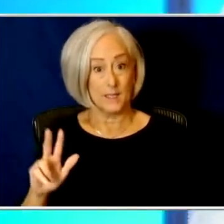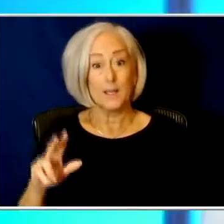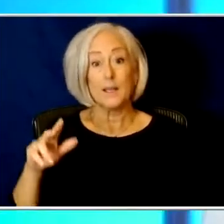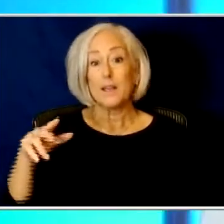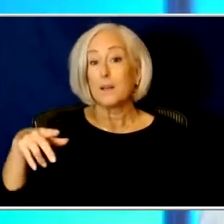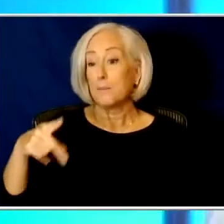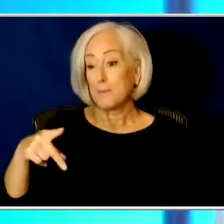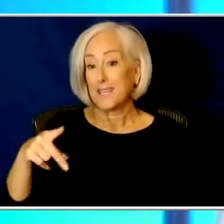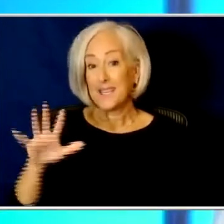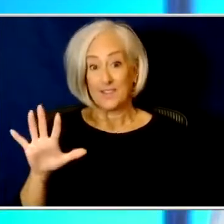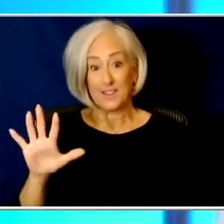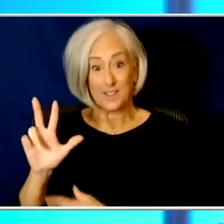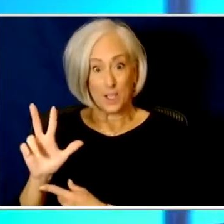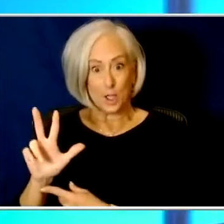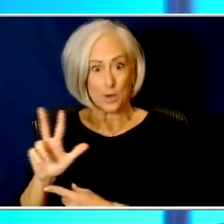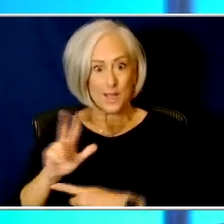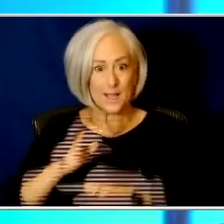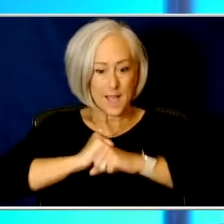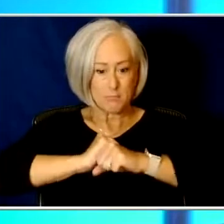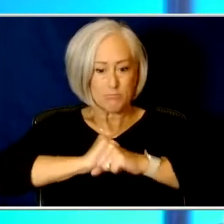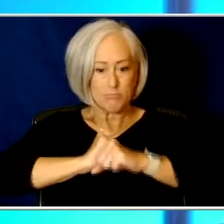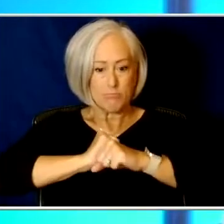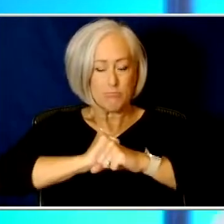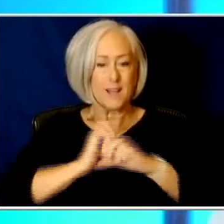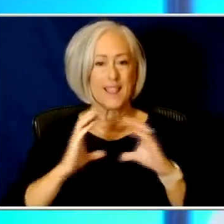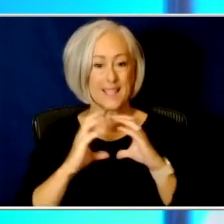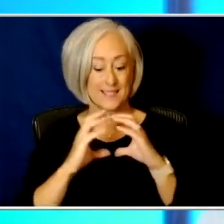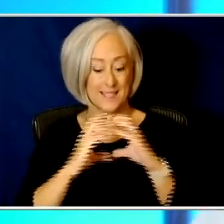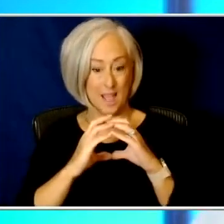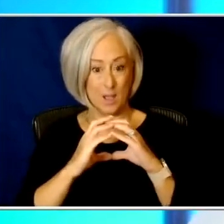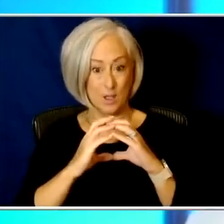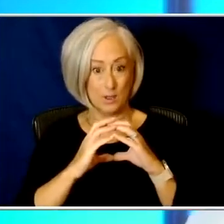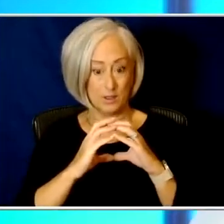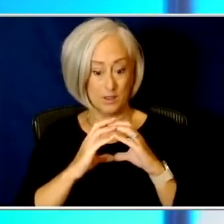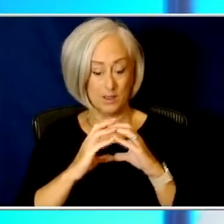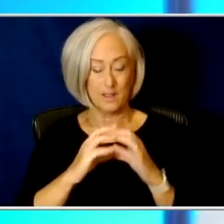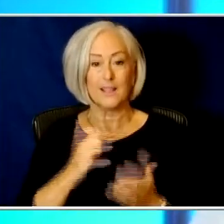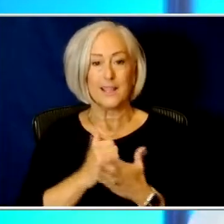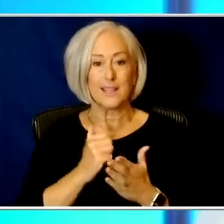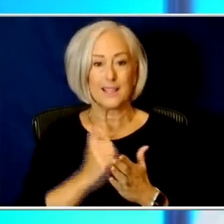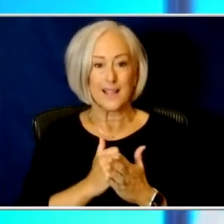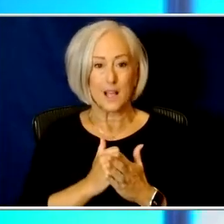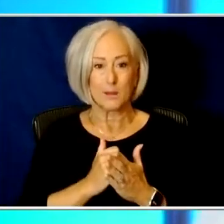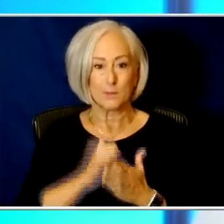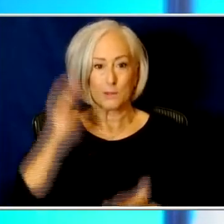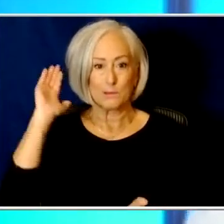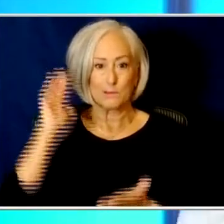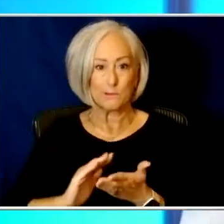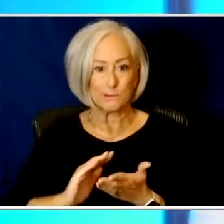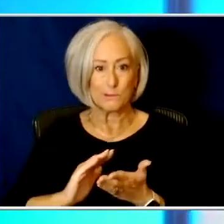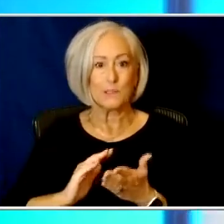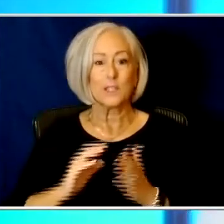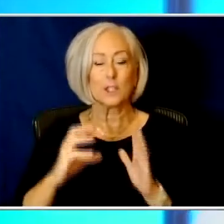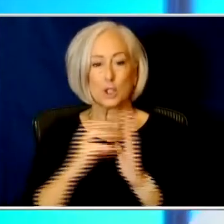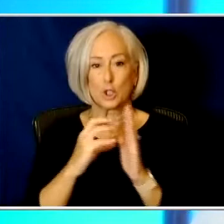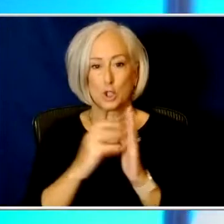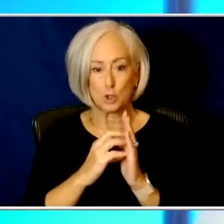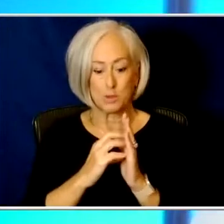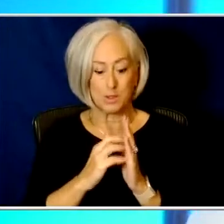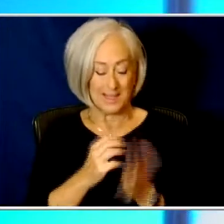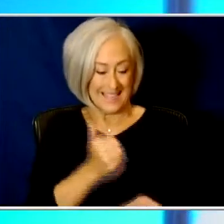the guardian of our cells. And so it's a tumor suppressor. It's there to actually help our cells to maintain